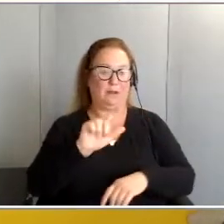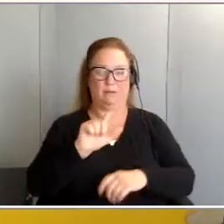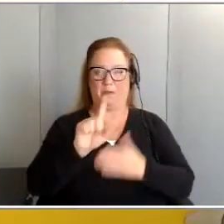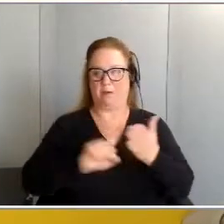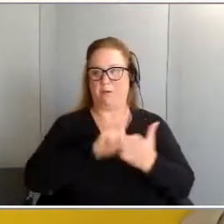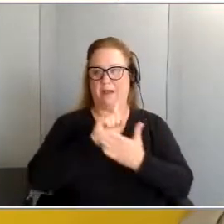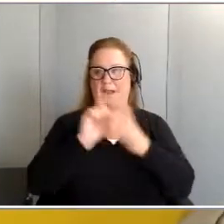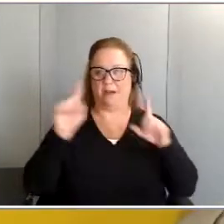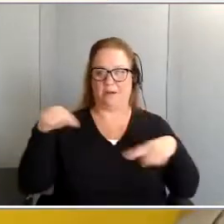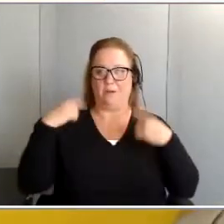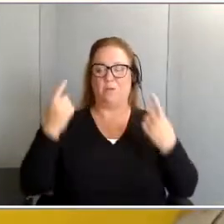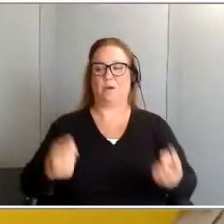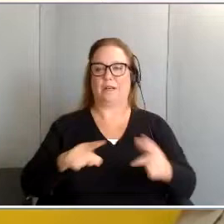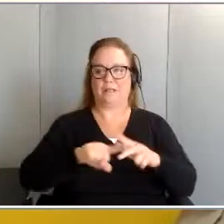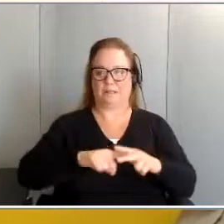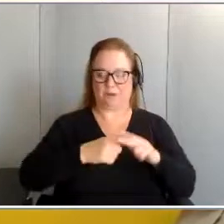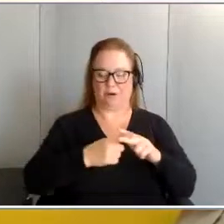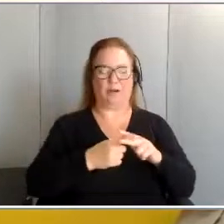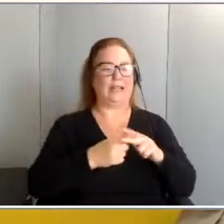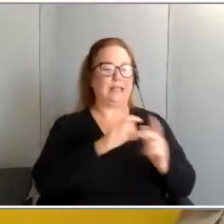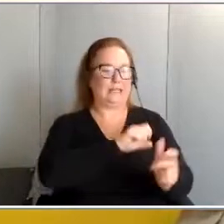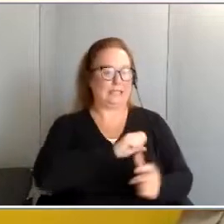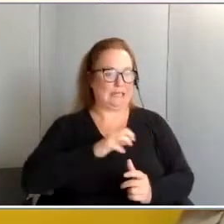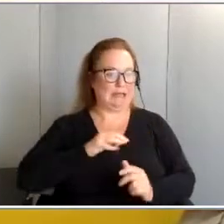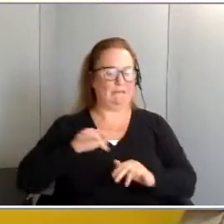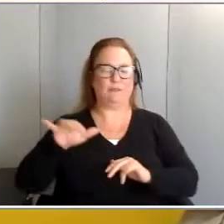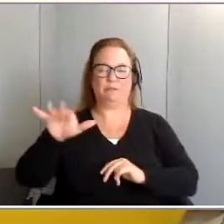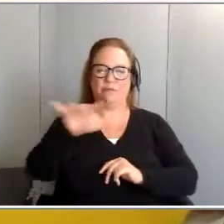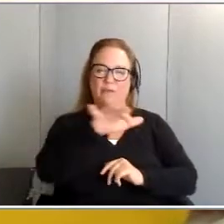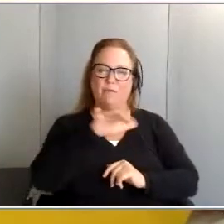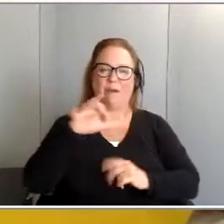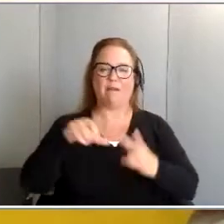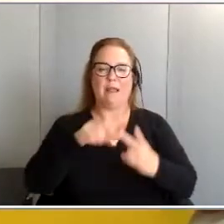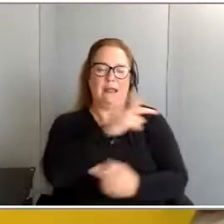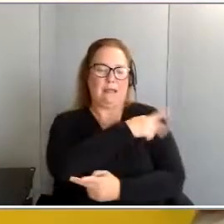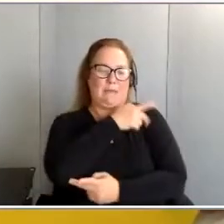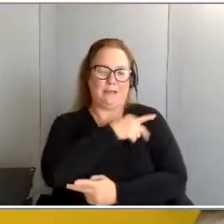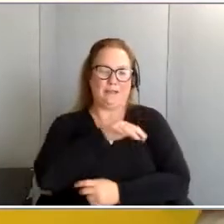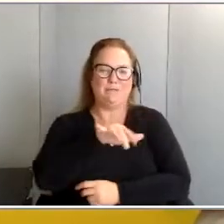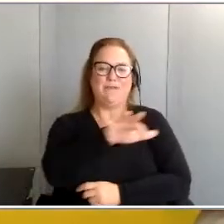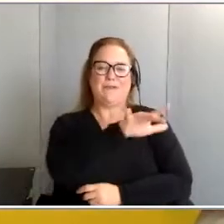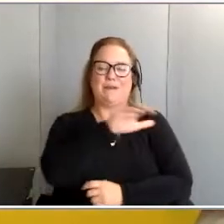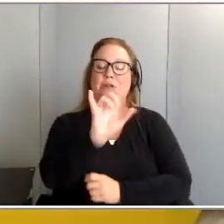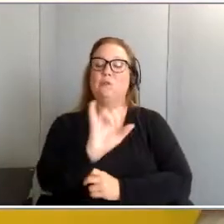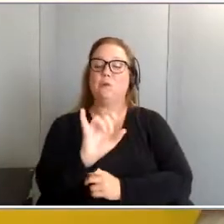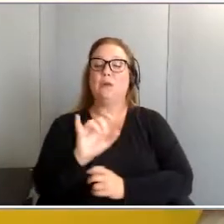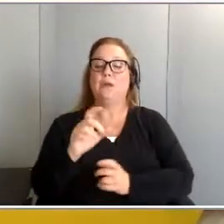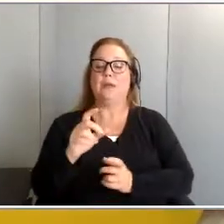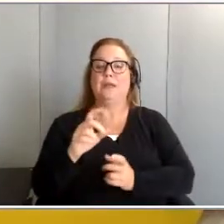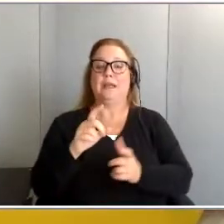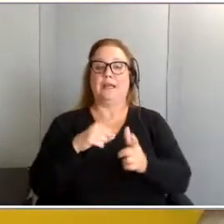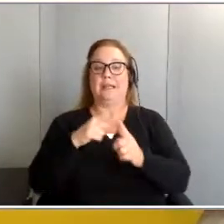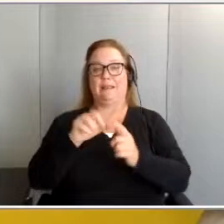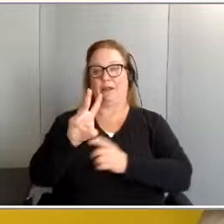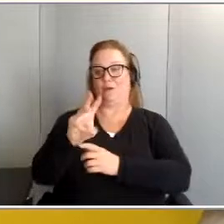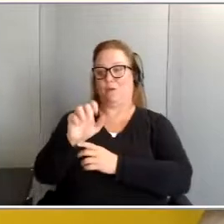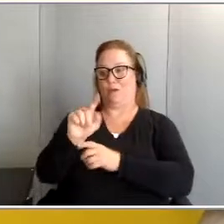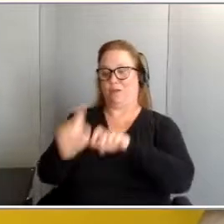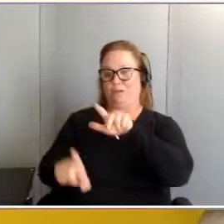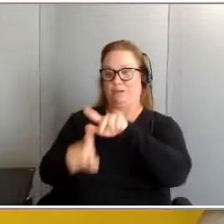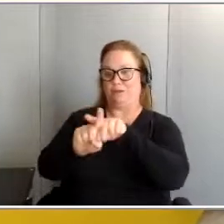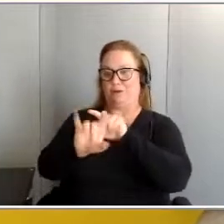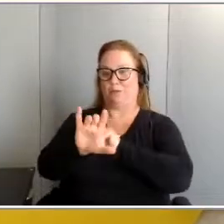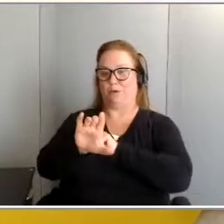getting started in the morning. The staff was moving around. The patients were moving around a little bit. And then Walt showed up with Cindy, and